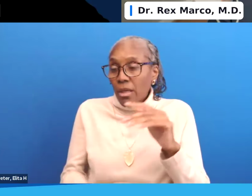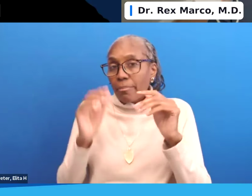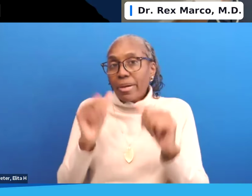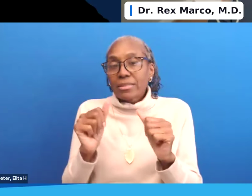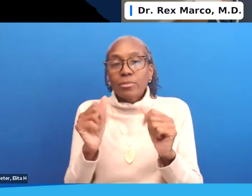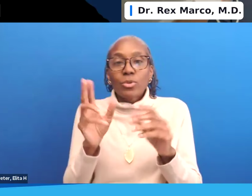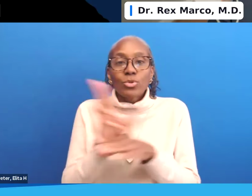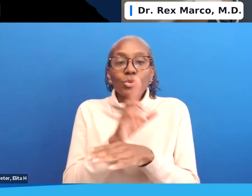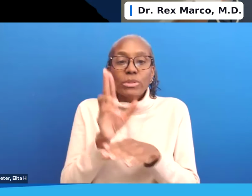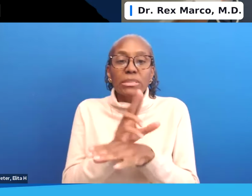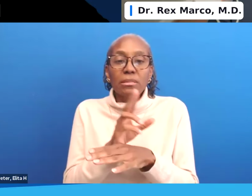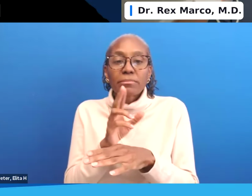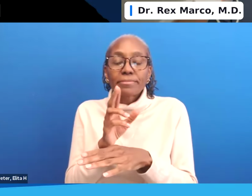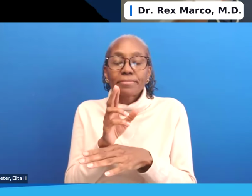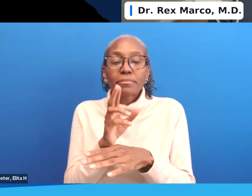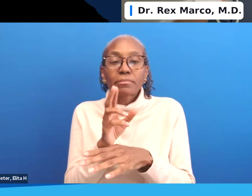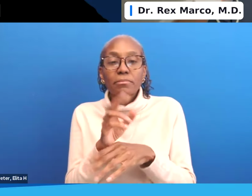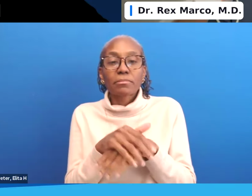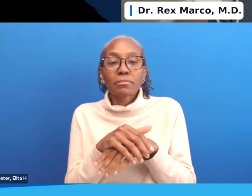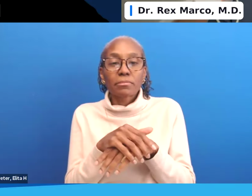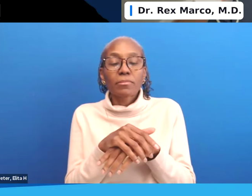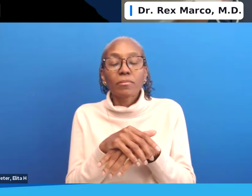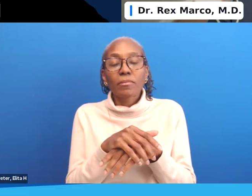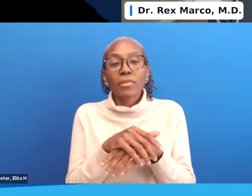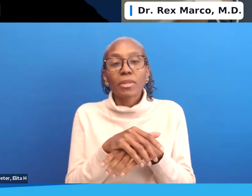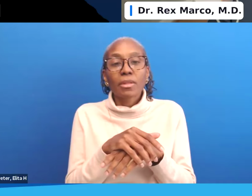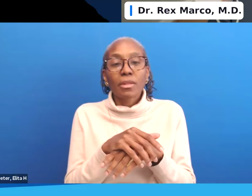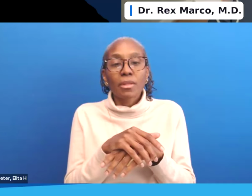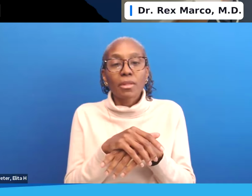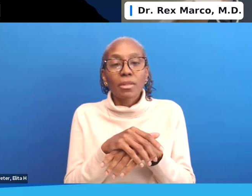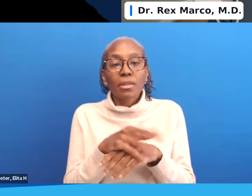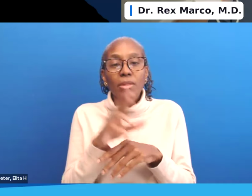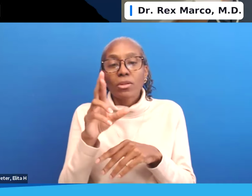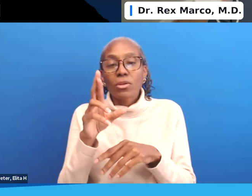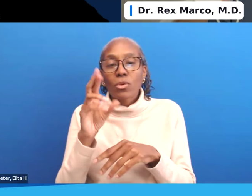in when we're using rope-like